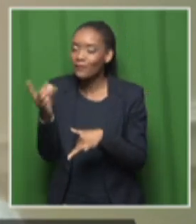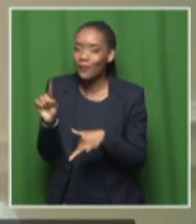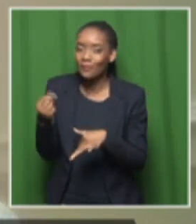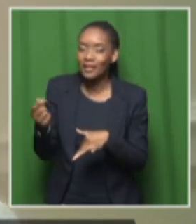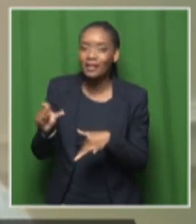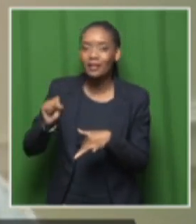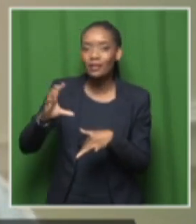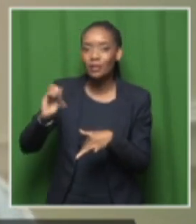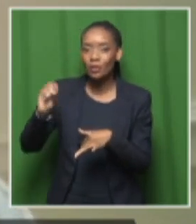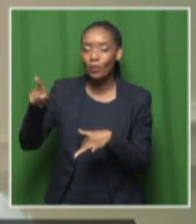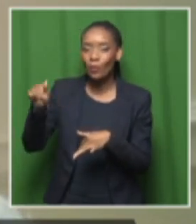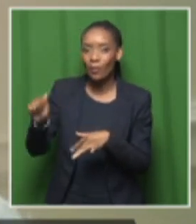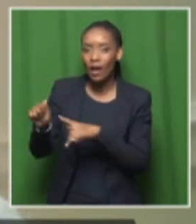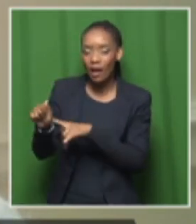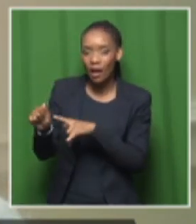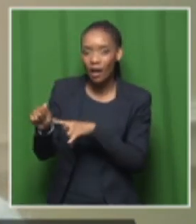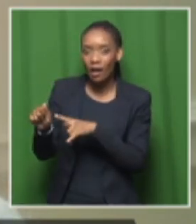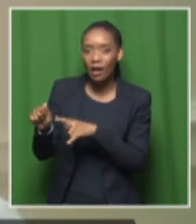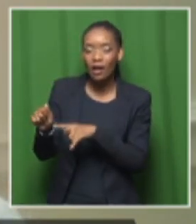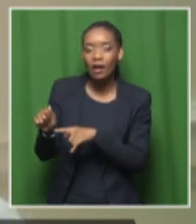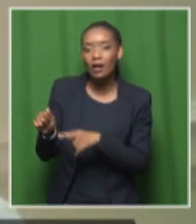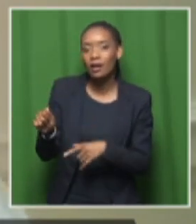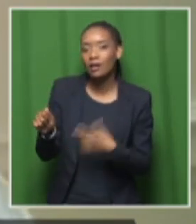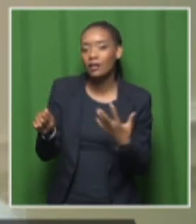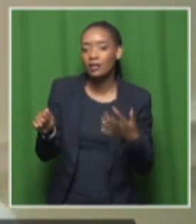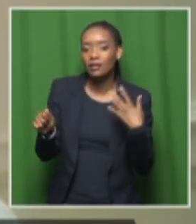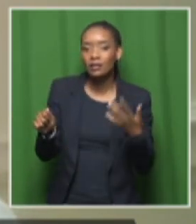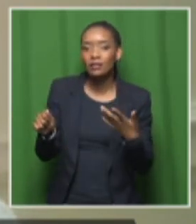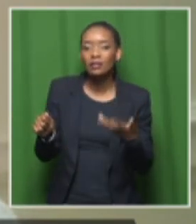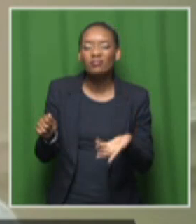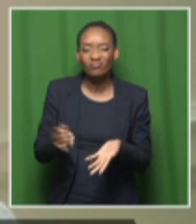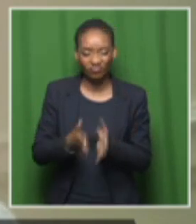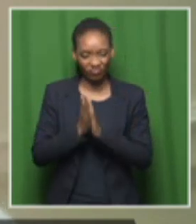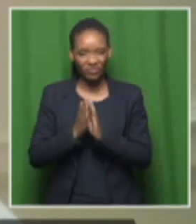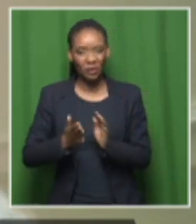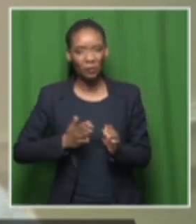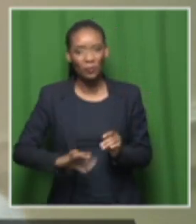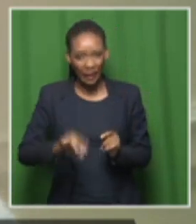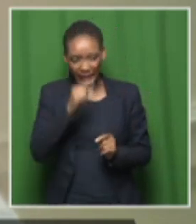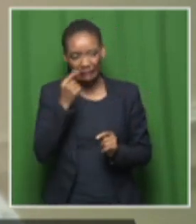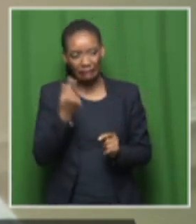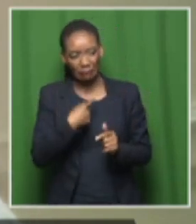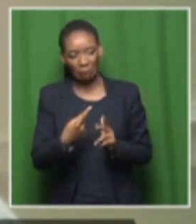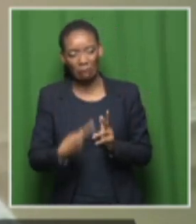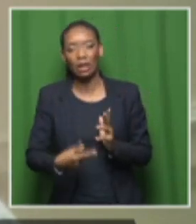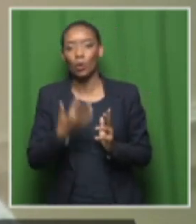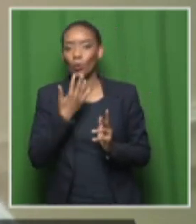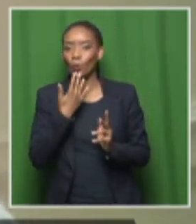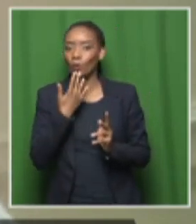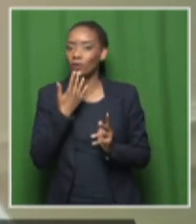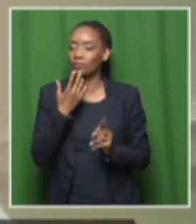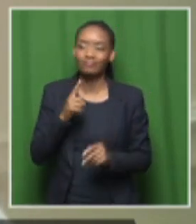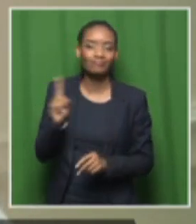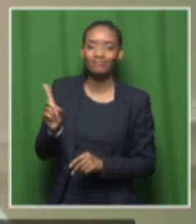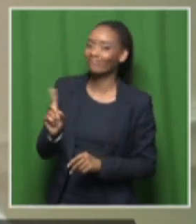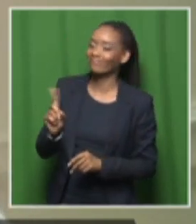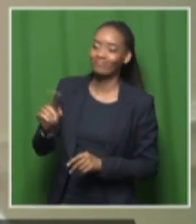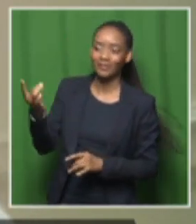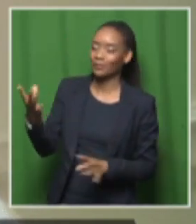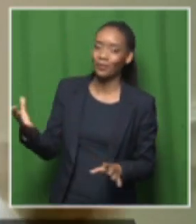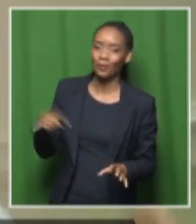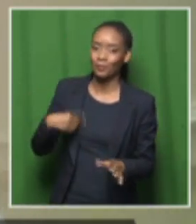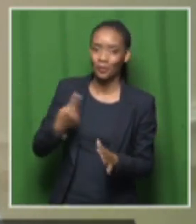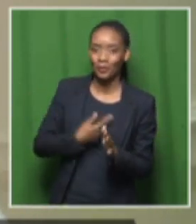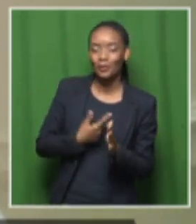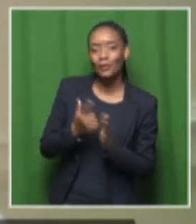really went out and requested us to mention the names. Again, we operate within the legal